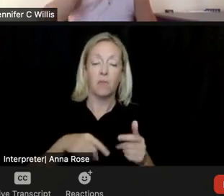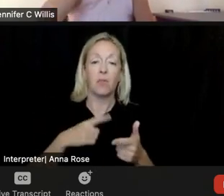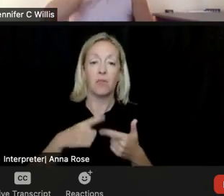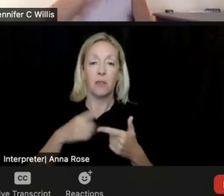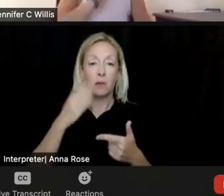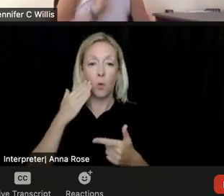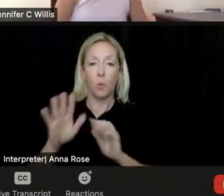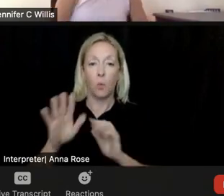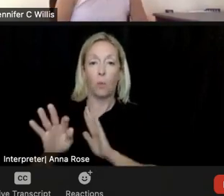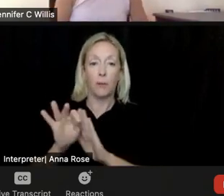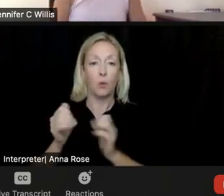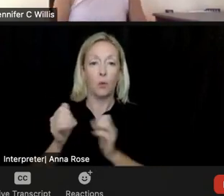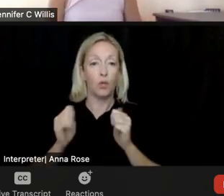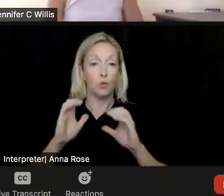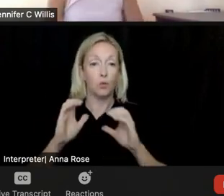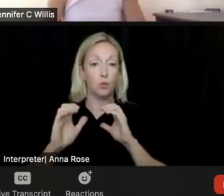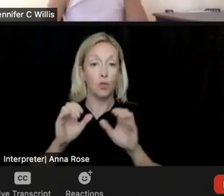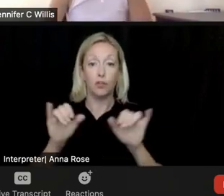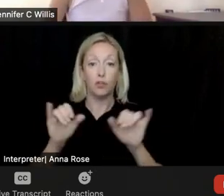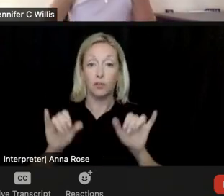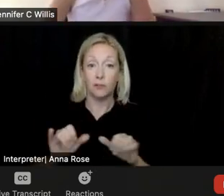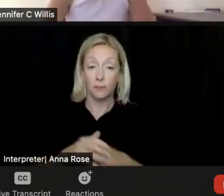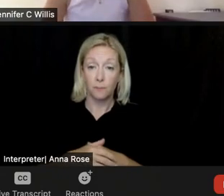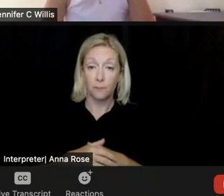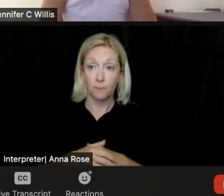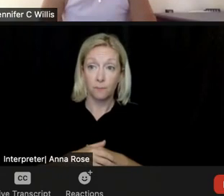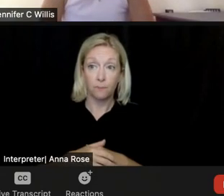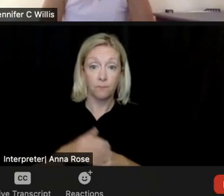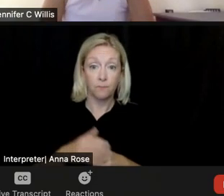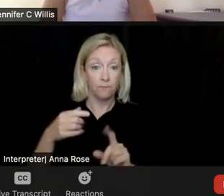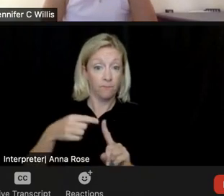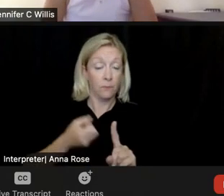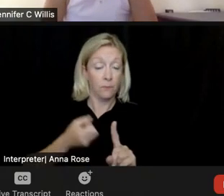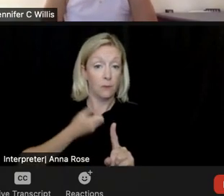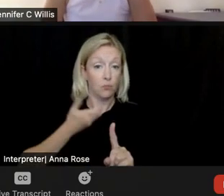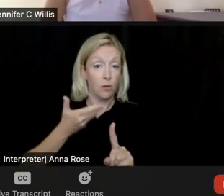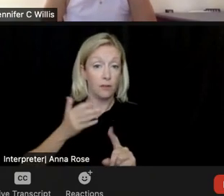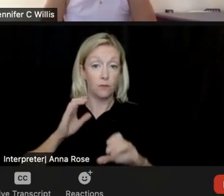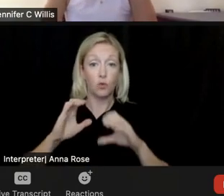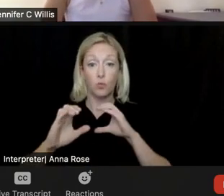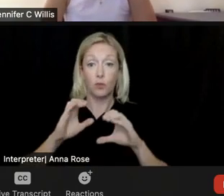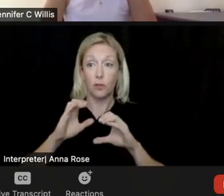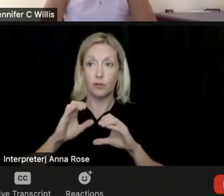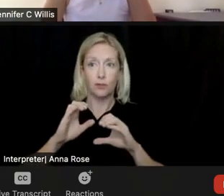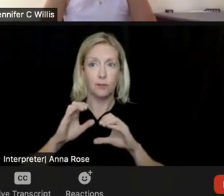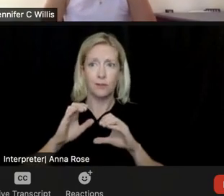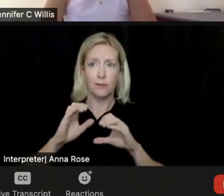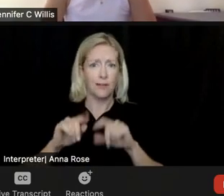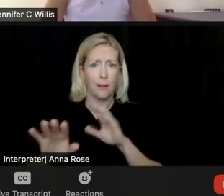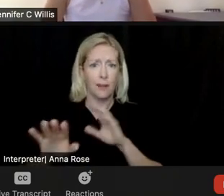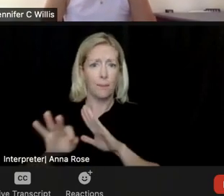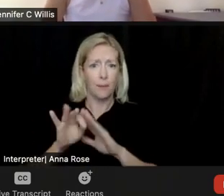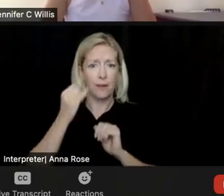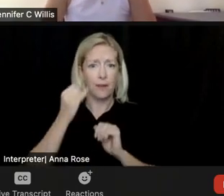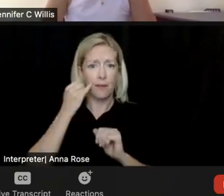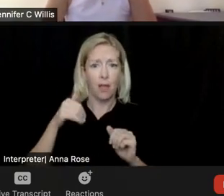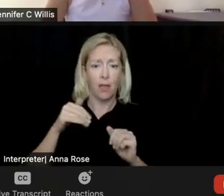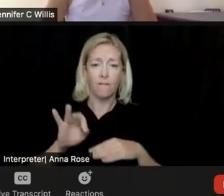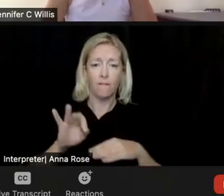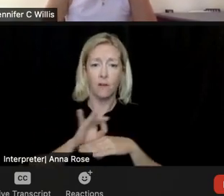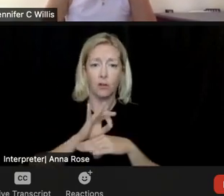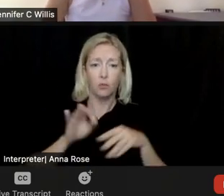of expressive communication system for a student, you need to have done functional vision